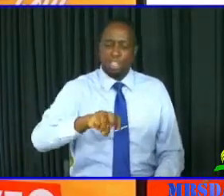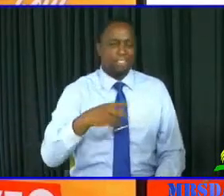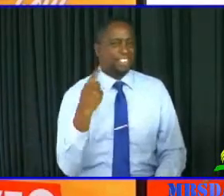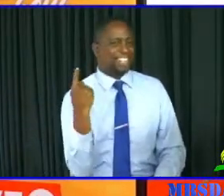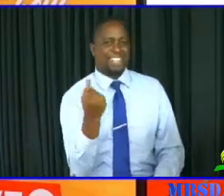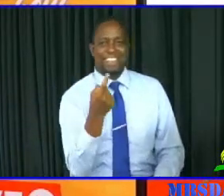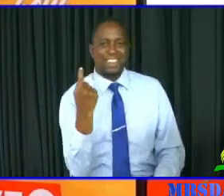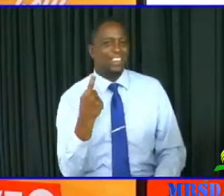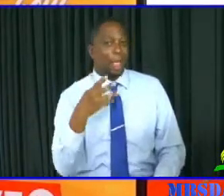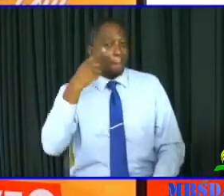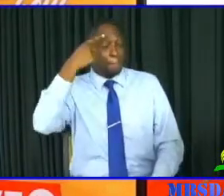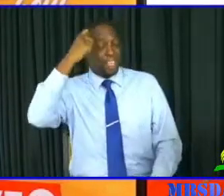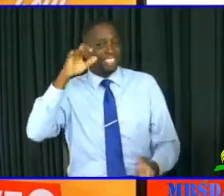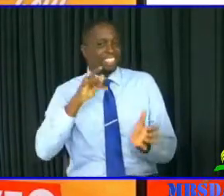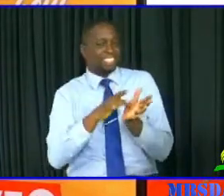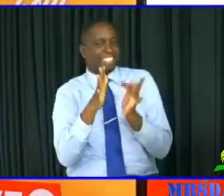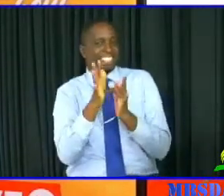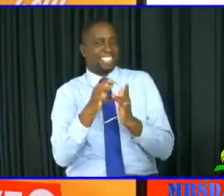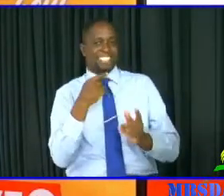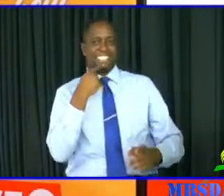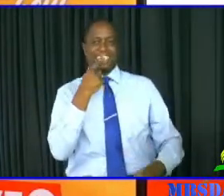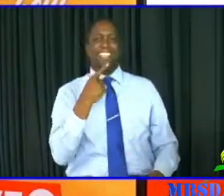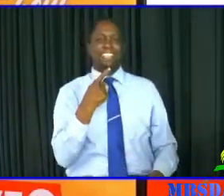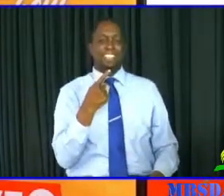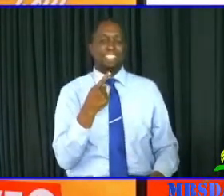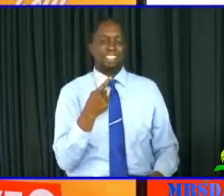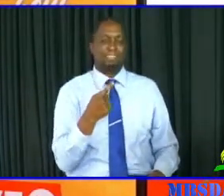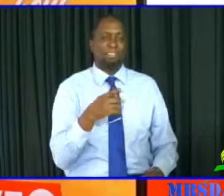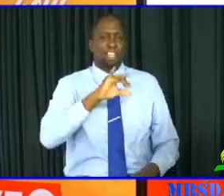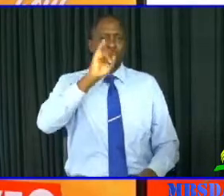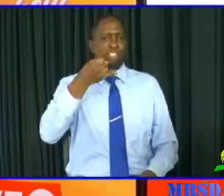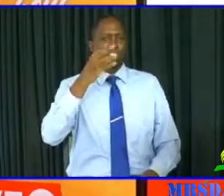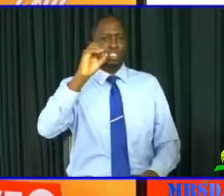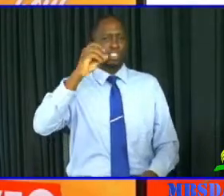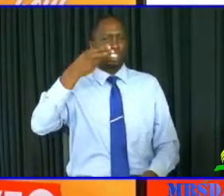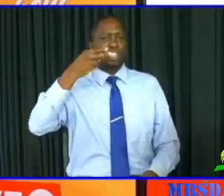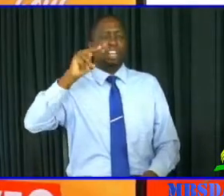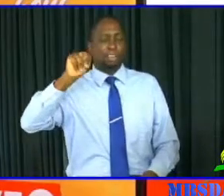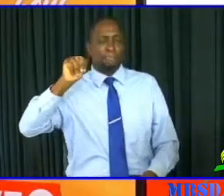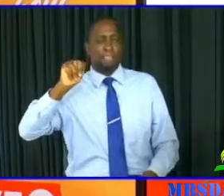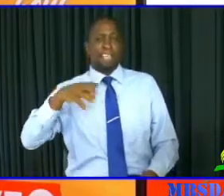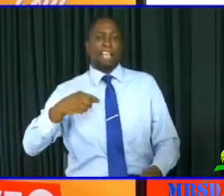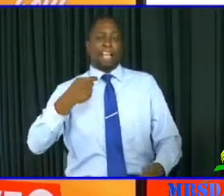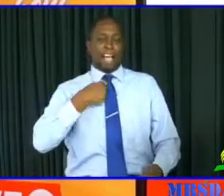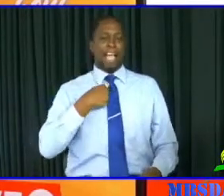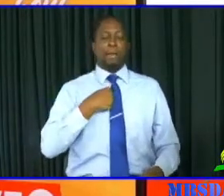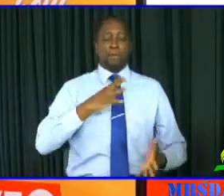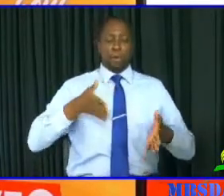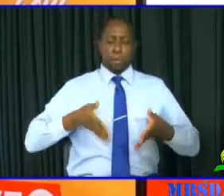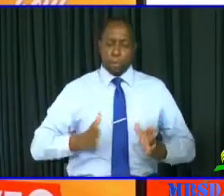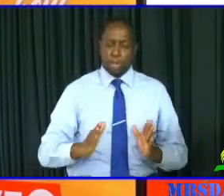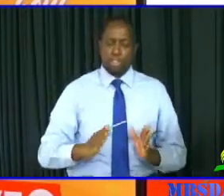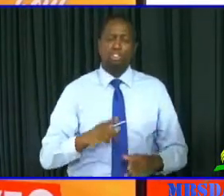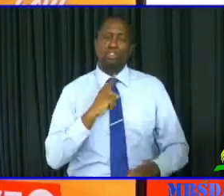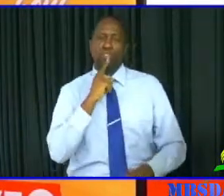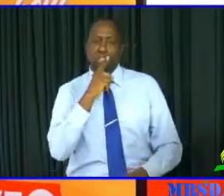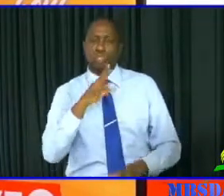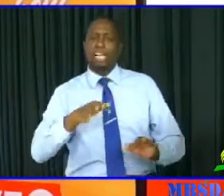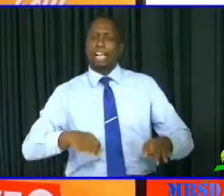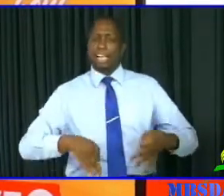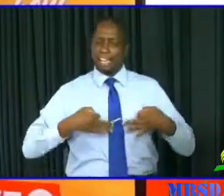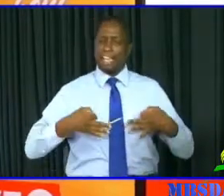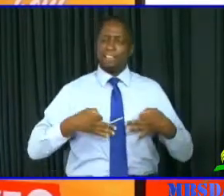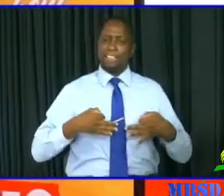he himself declared in St. John 14, verse 6, that he is the way, the truth, and the life. And in the